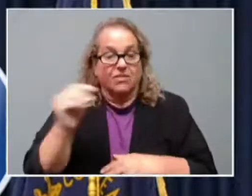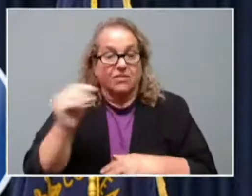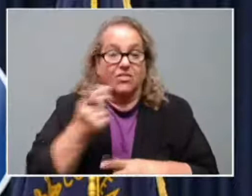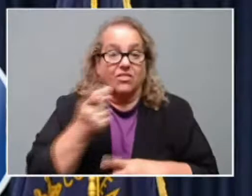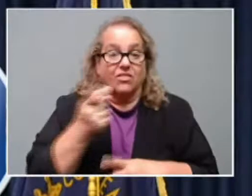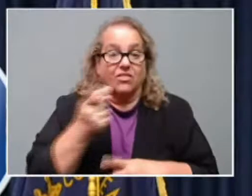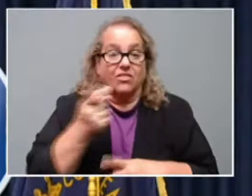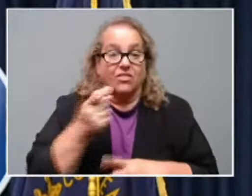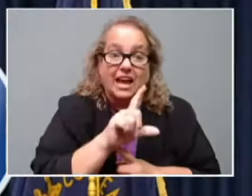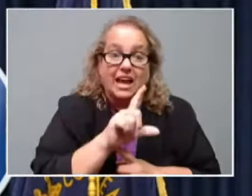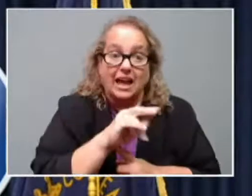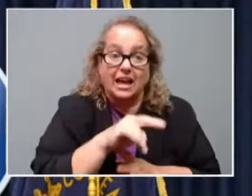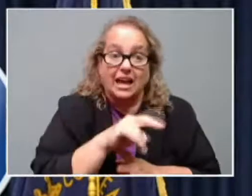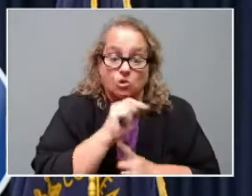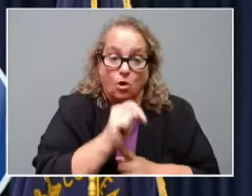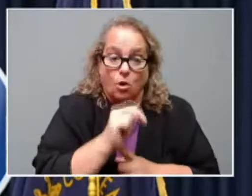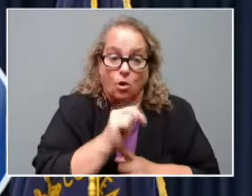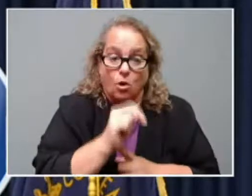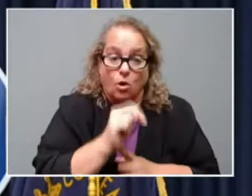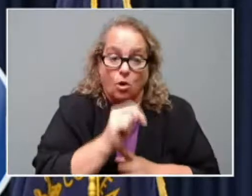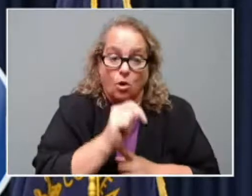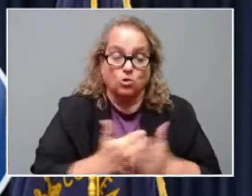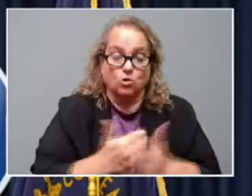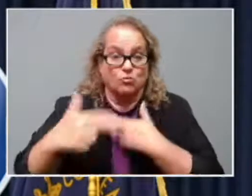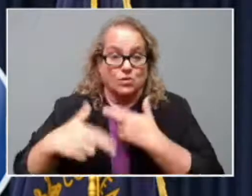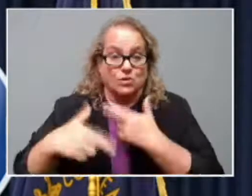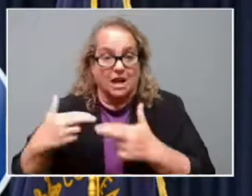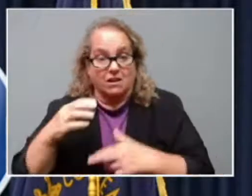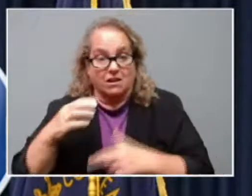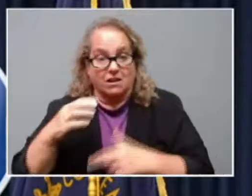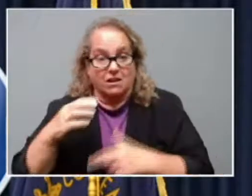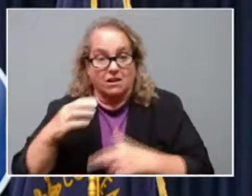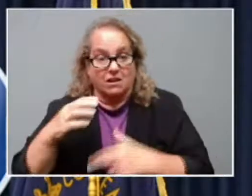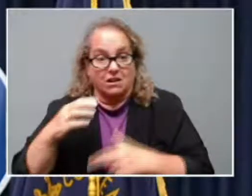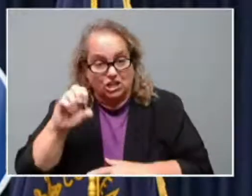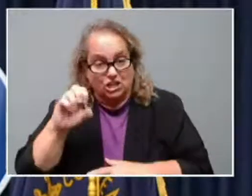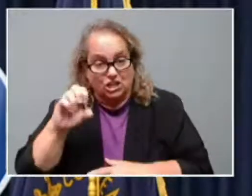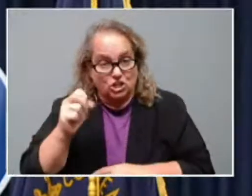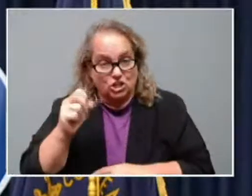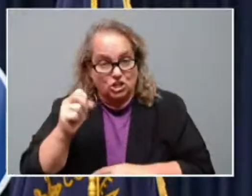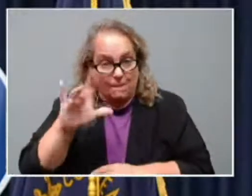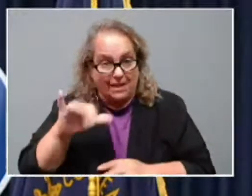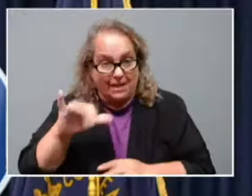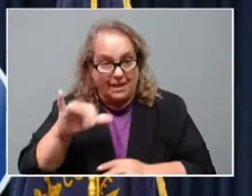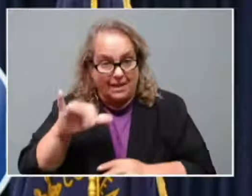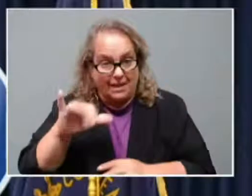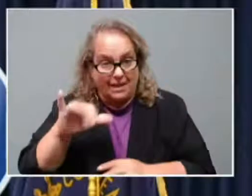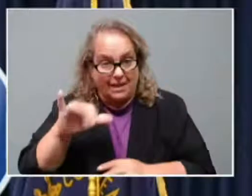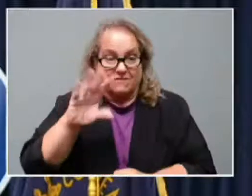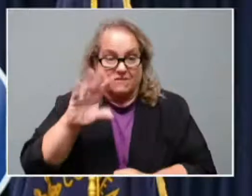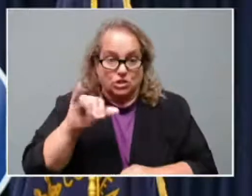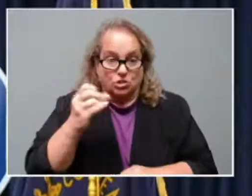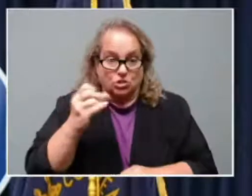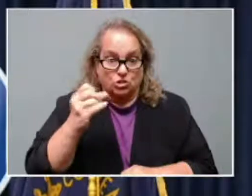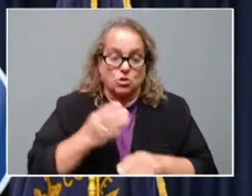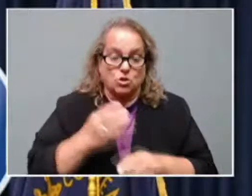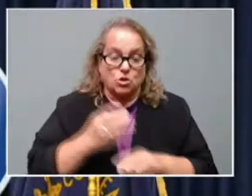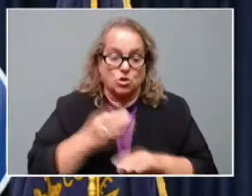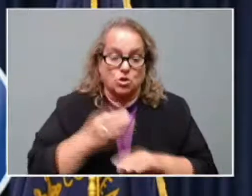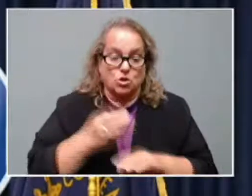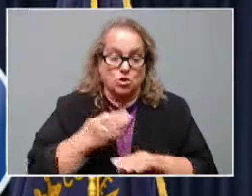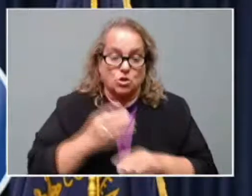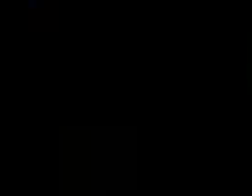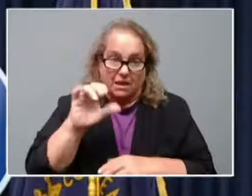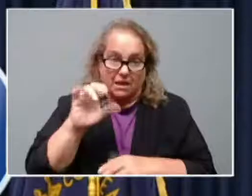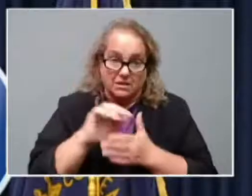Louisville and a new recycling facility in Shelby County, 150 jobs, over $100 million.